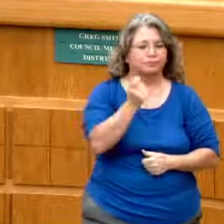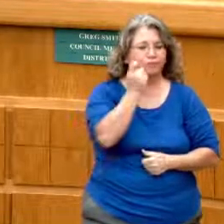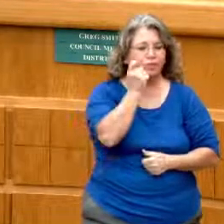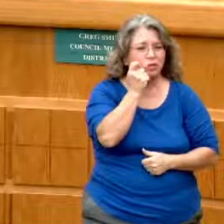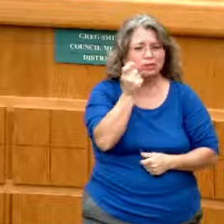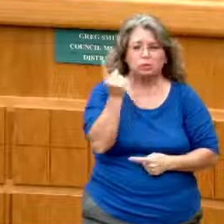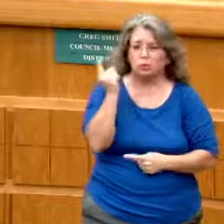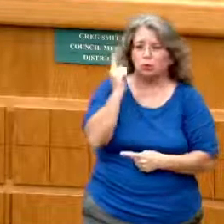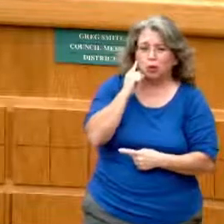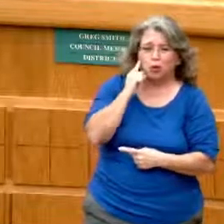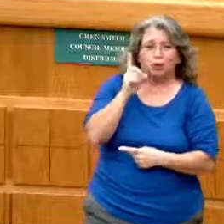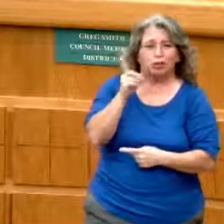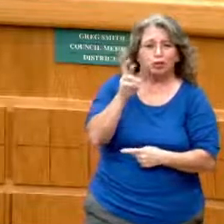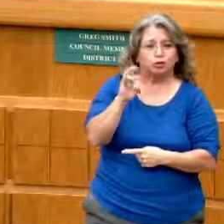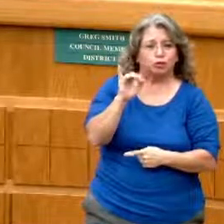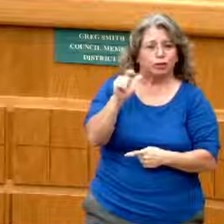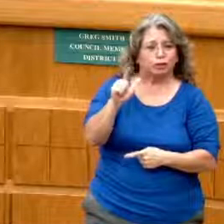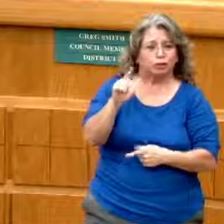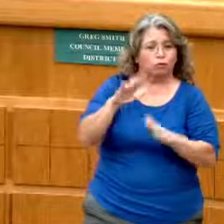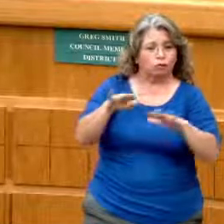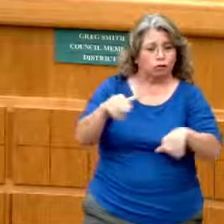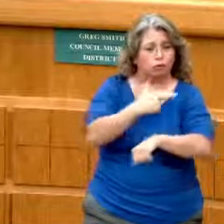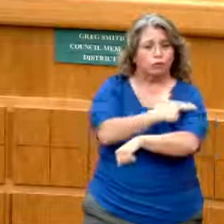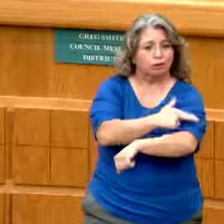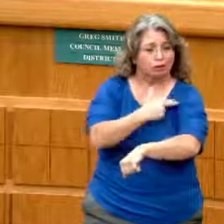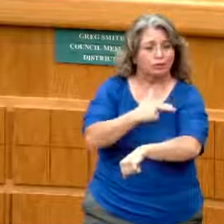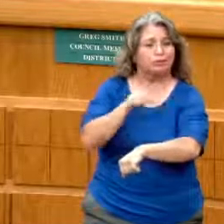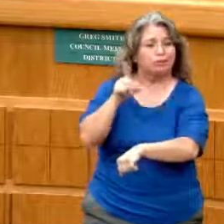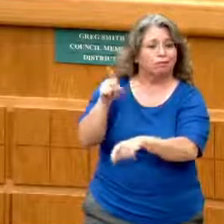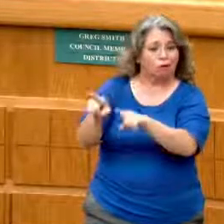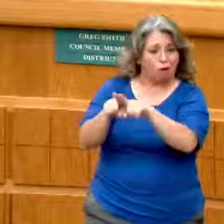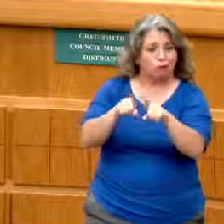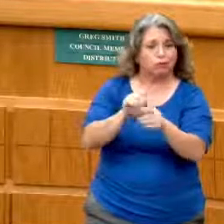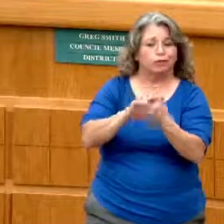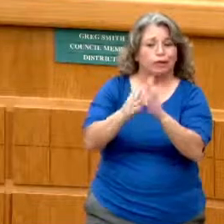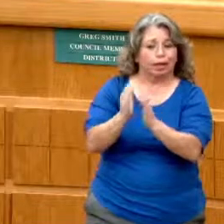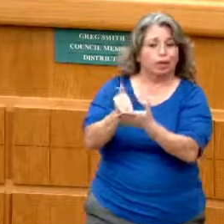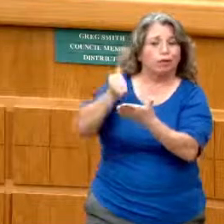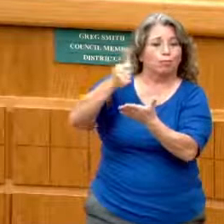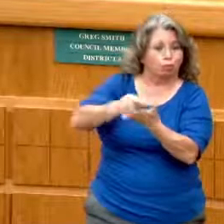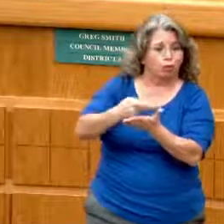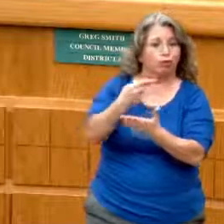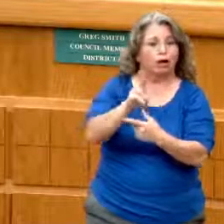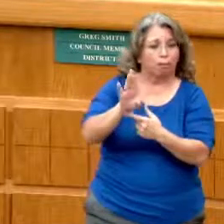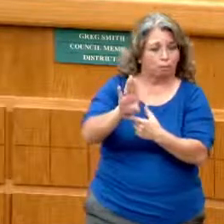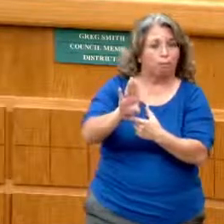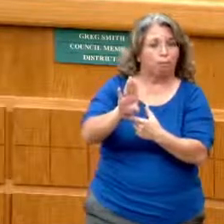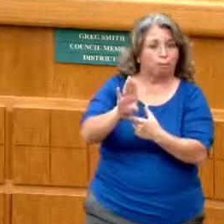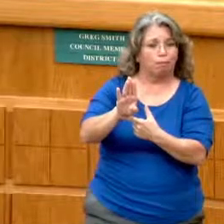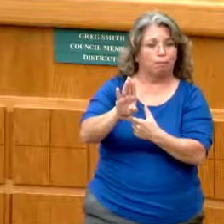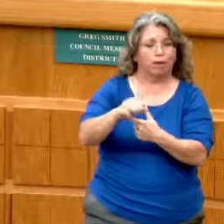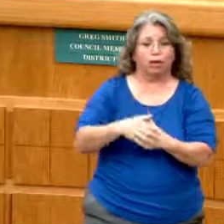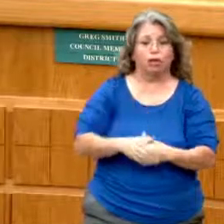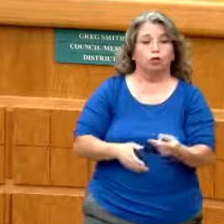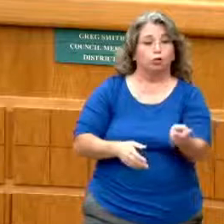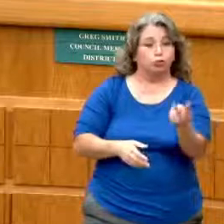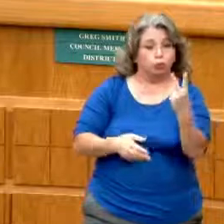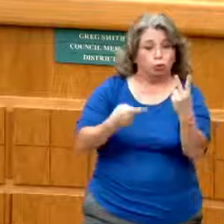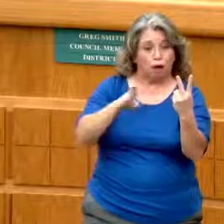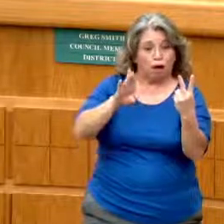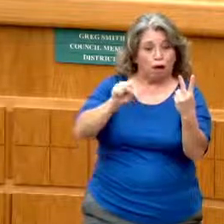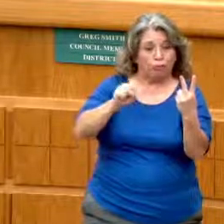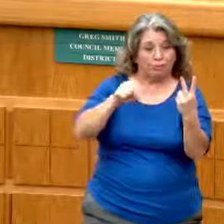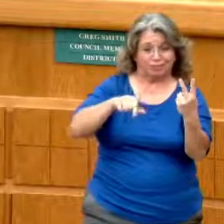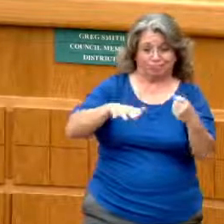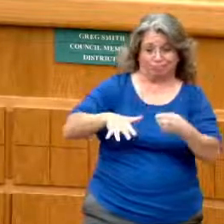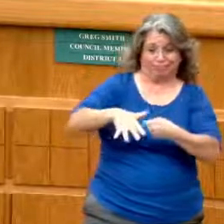Driscoll Children's Hospital also became an approved vaccine distribution hub. 2 hubs in this area will tremendously